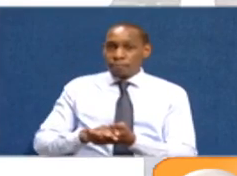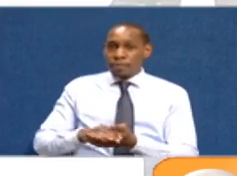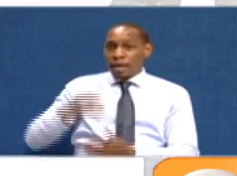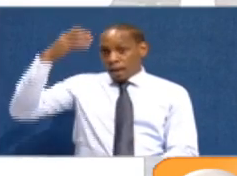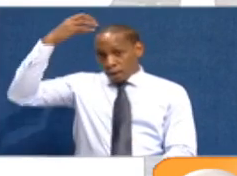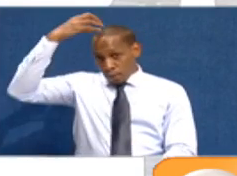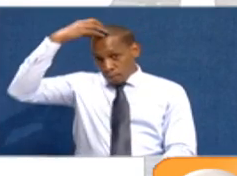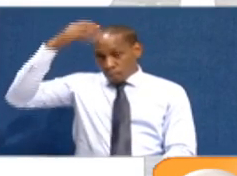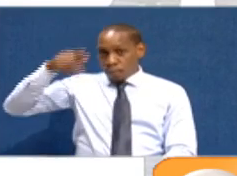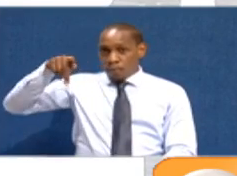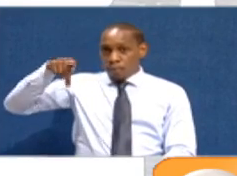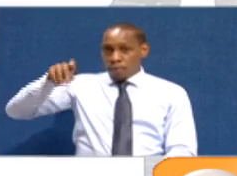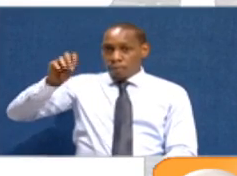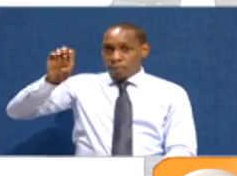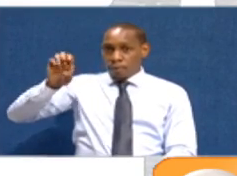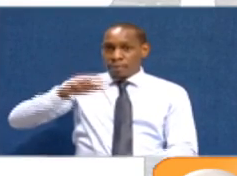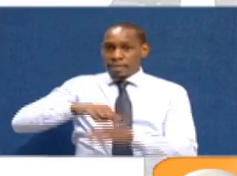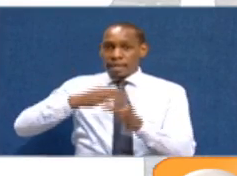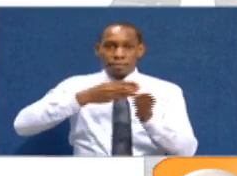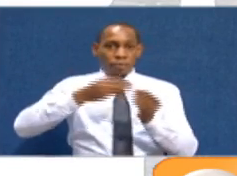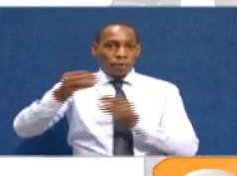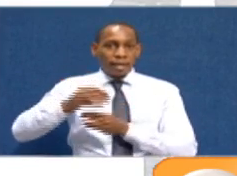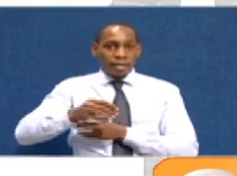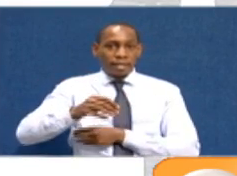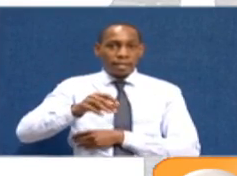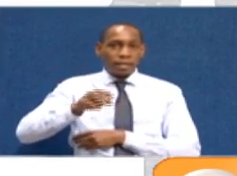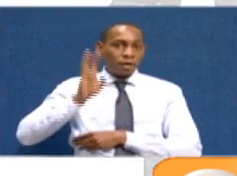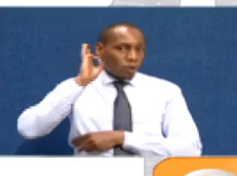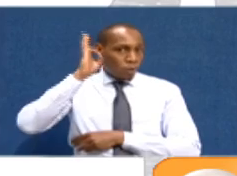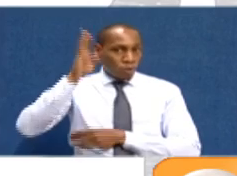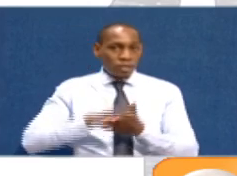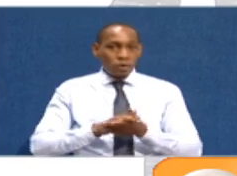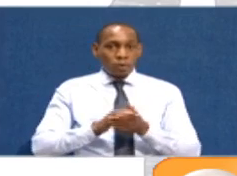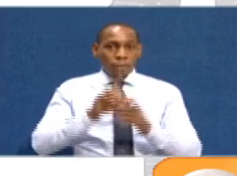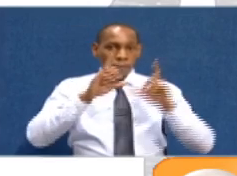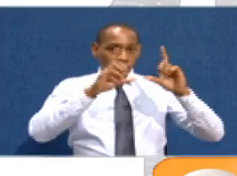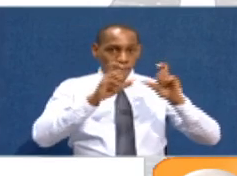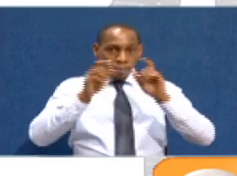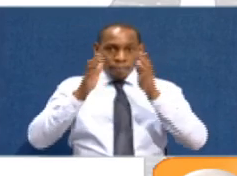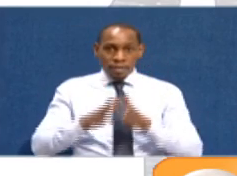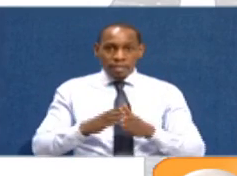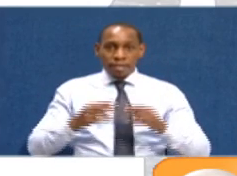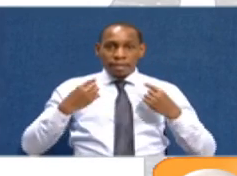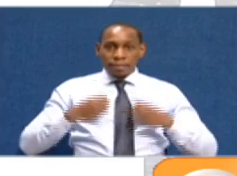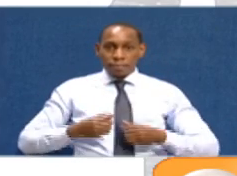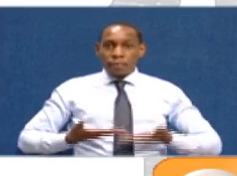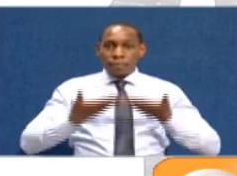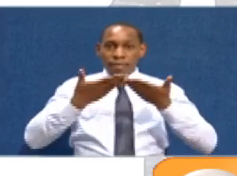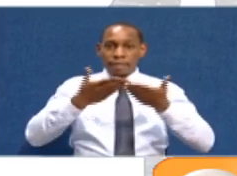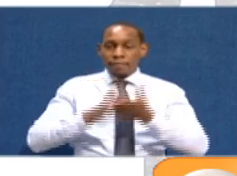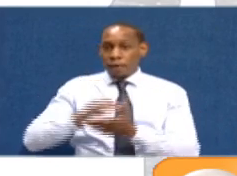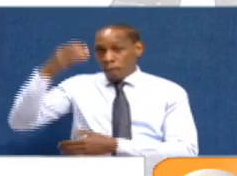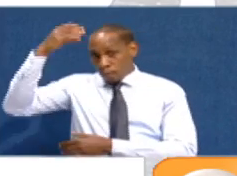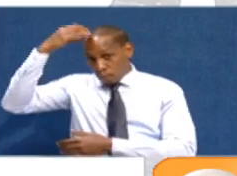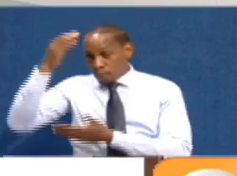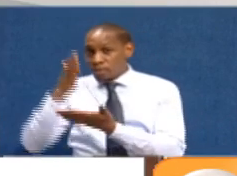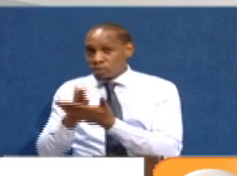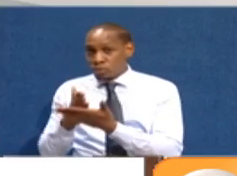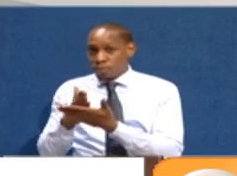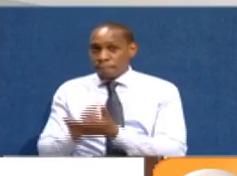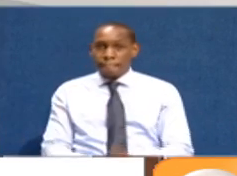Pope? So when he was in D.C., they did a personal shoot, and he took his rosary and gave it to Cecilia. Pope Francis? Yeah. Yes. Come